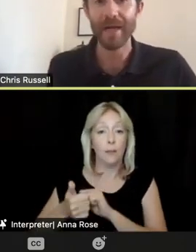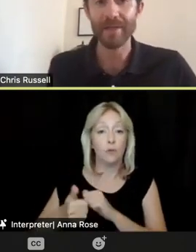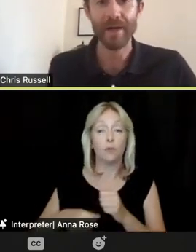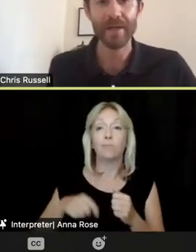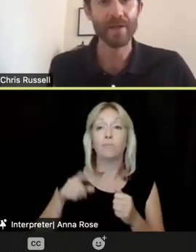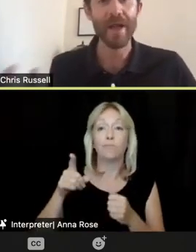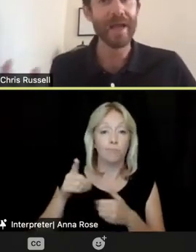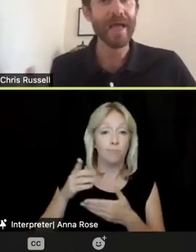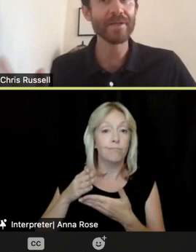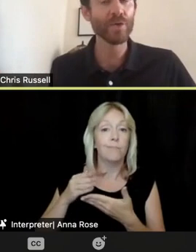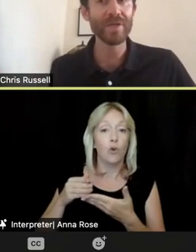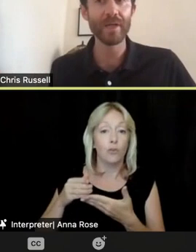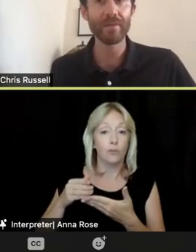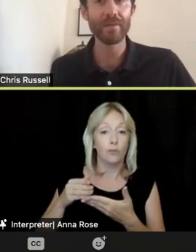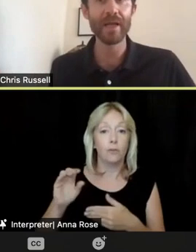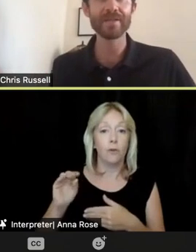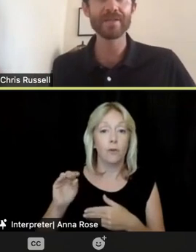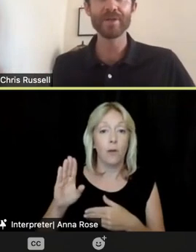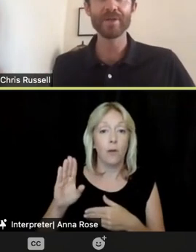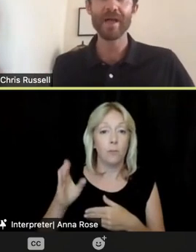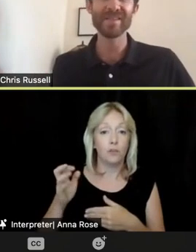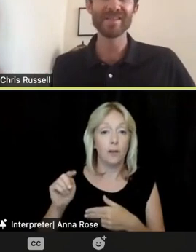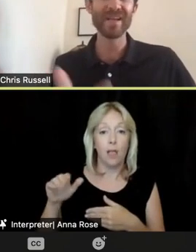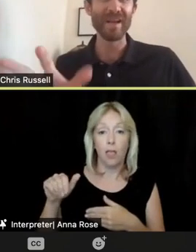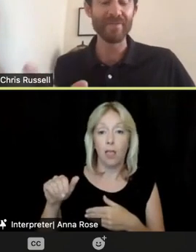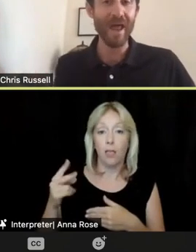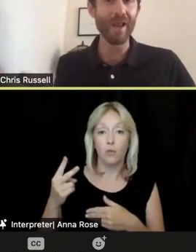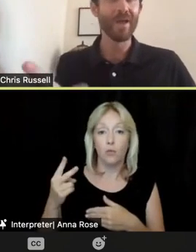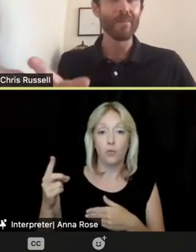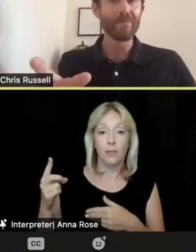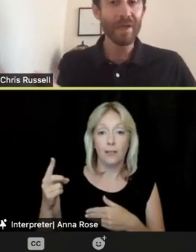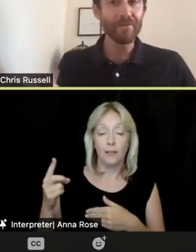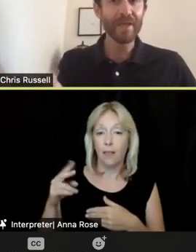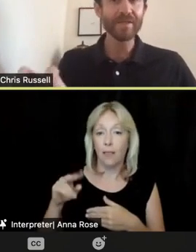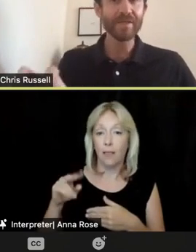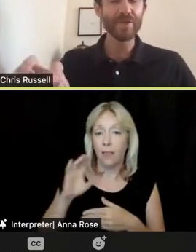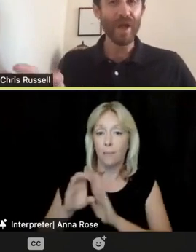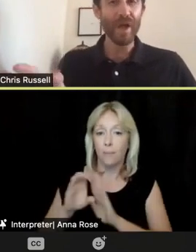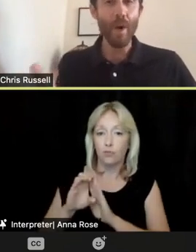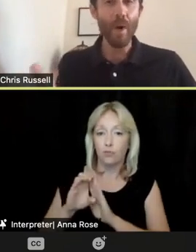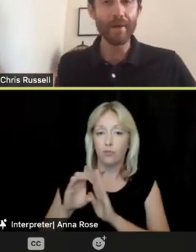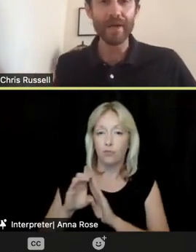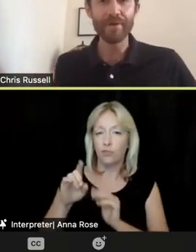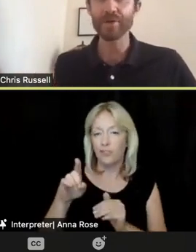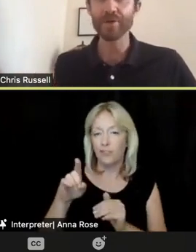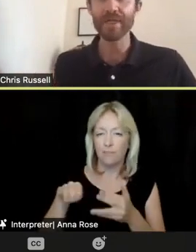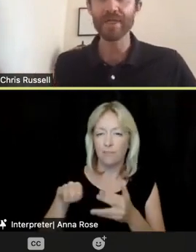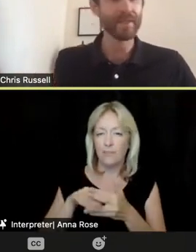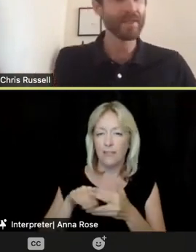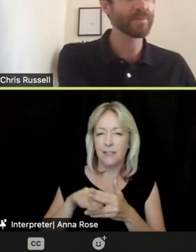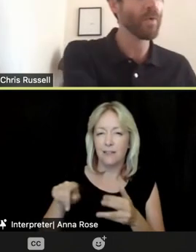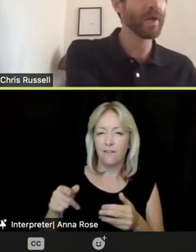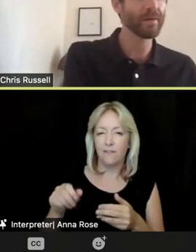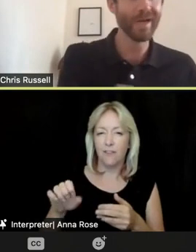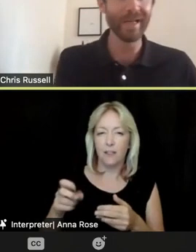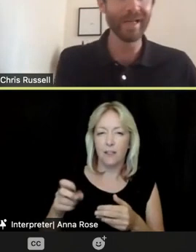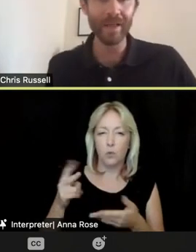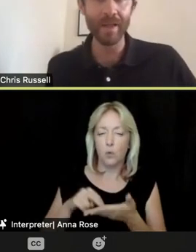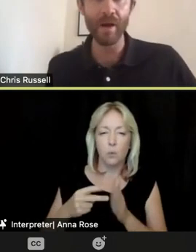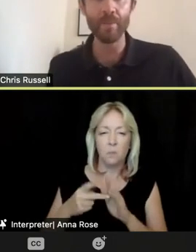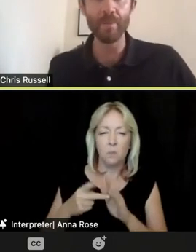partial objects, right? They're not yet 2D because this child is in kind of that mid-phase 2, not quite ready for 2D at this